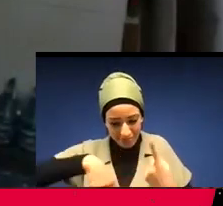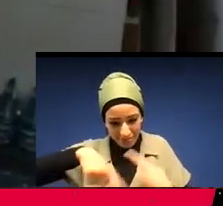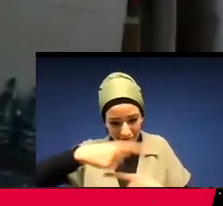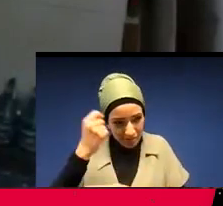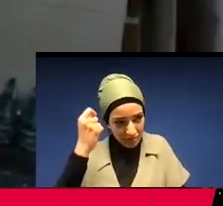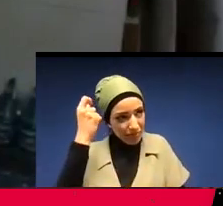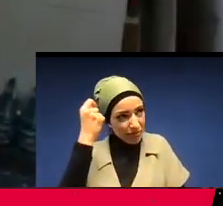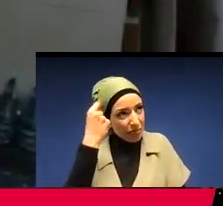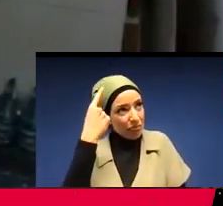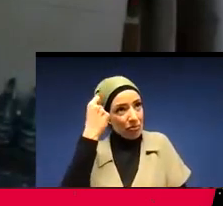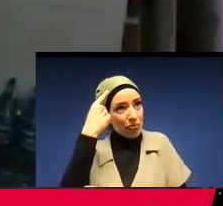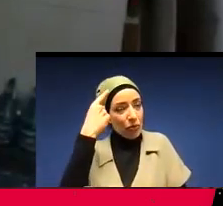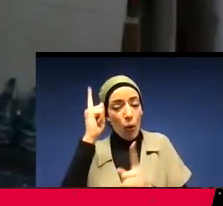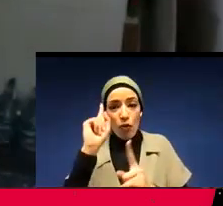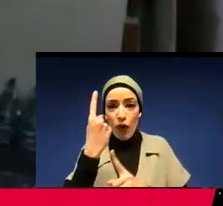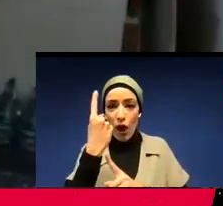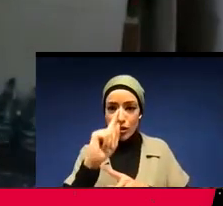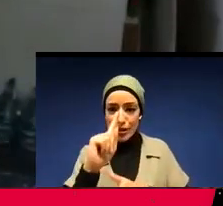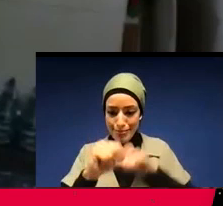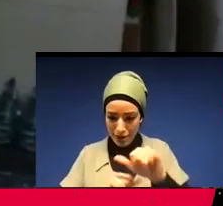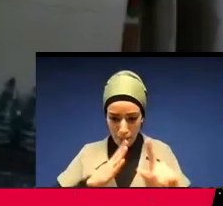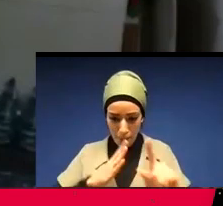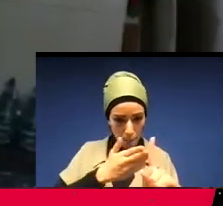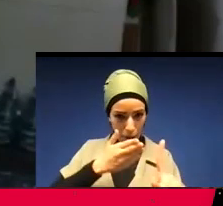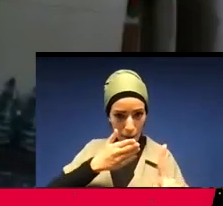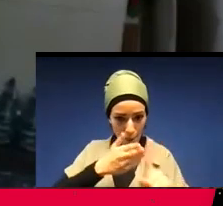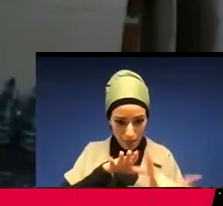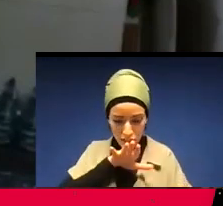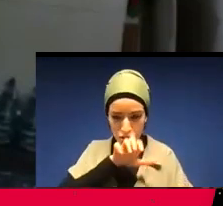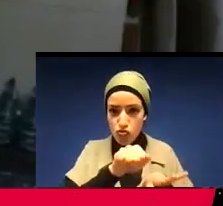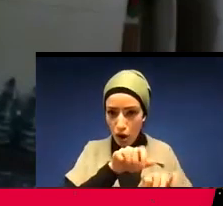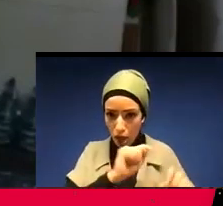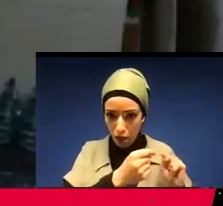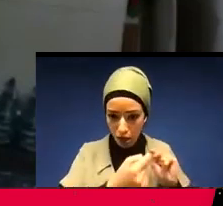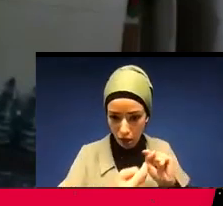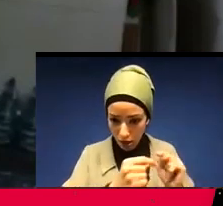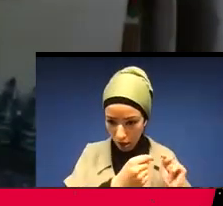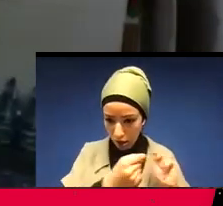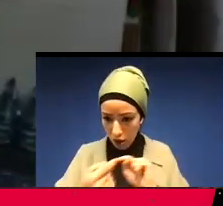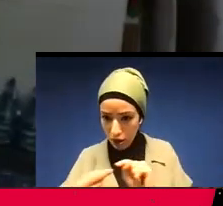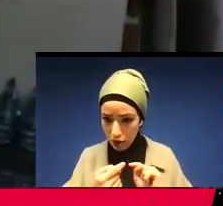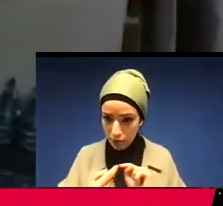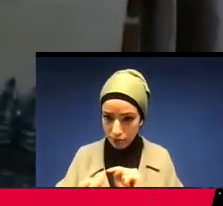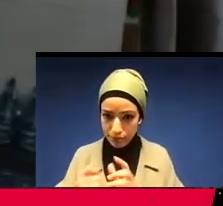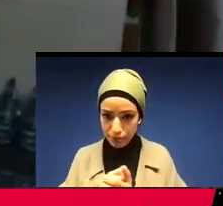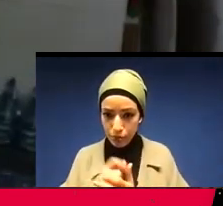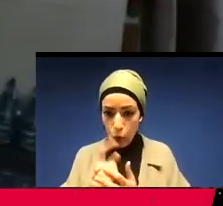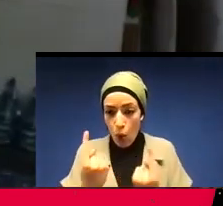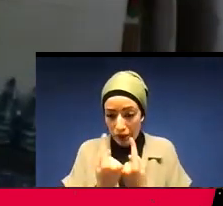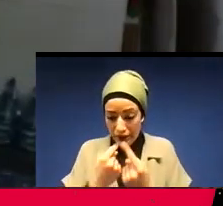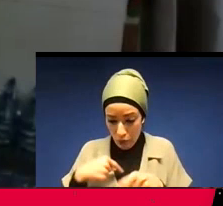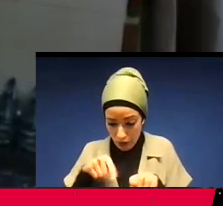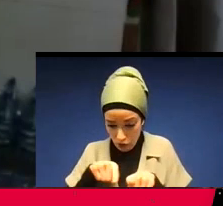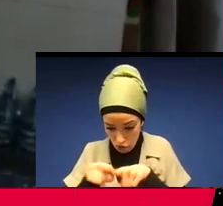how would you be able to understand this is by identifying the struggles. So for an instance, one important